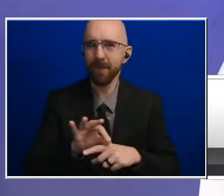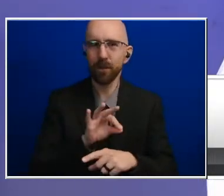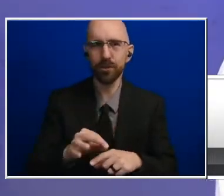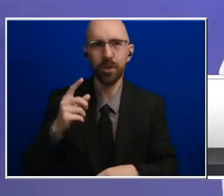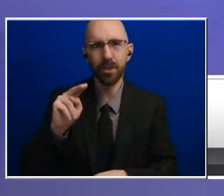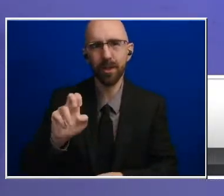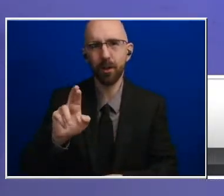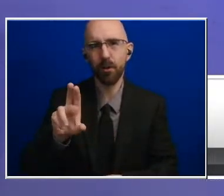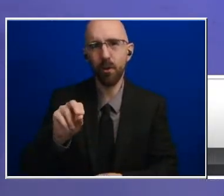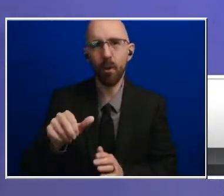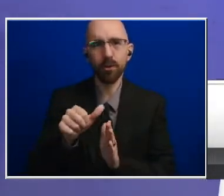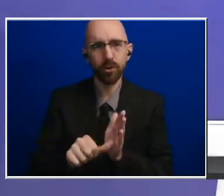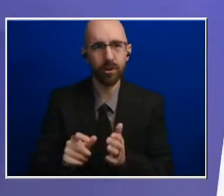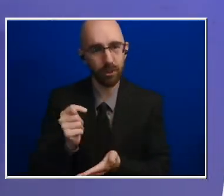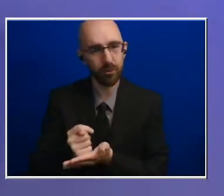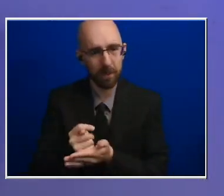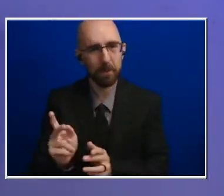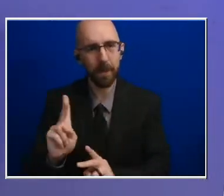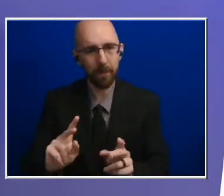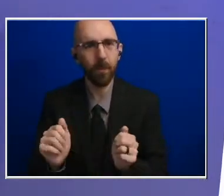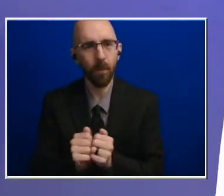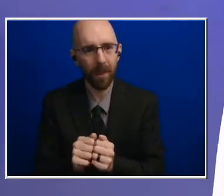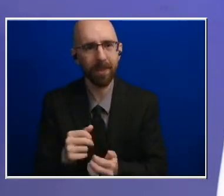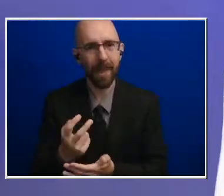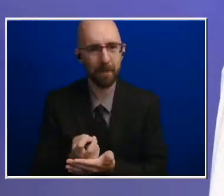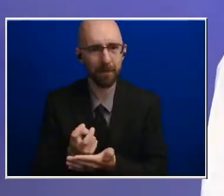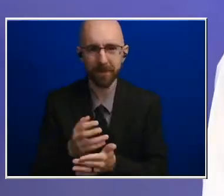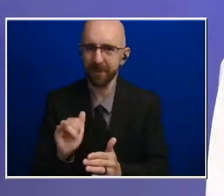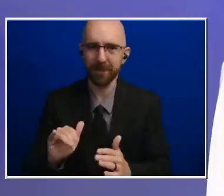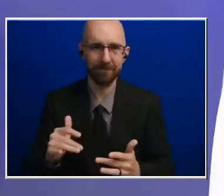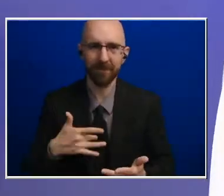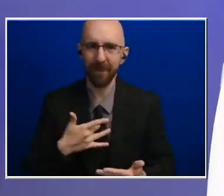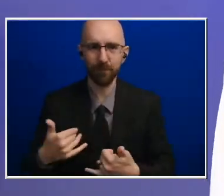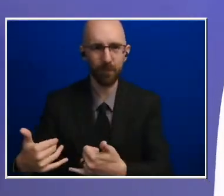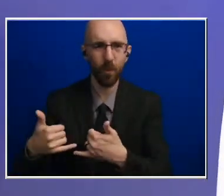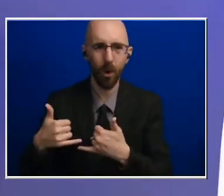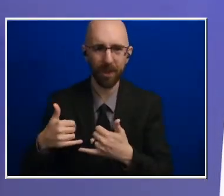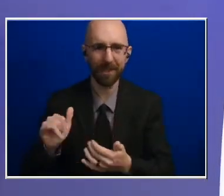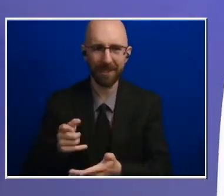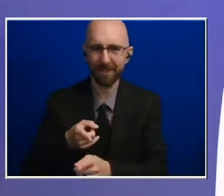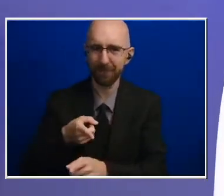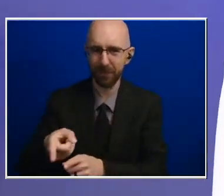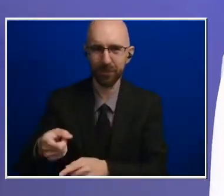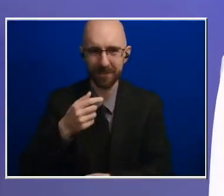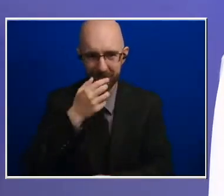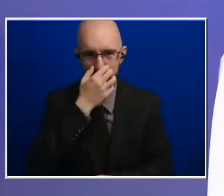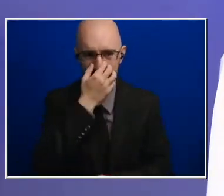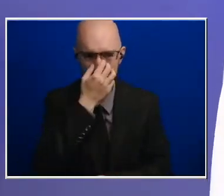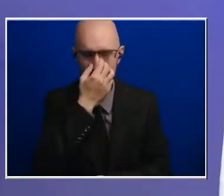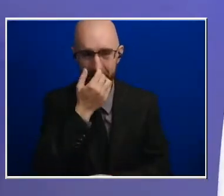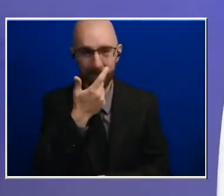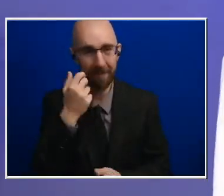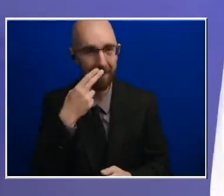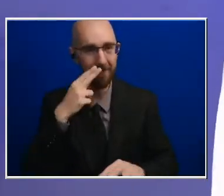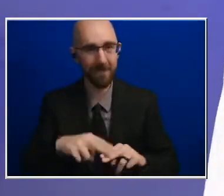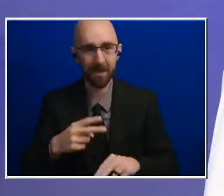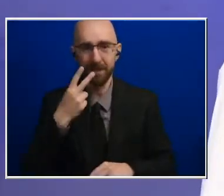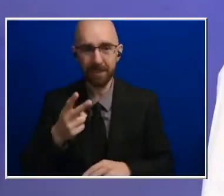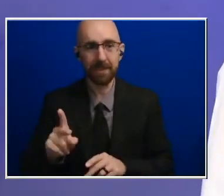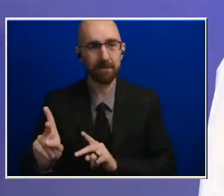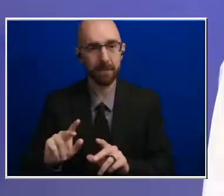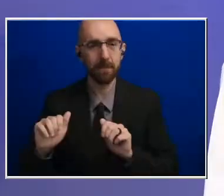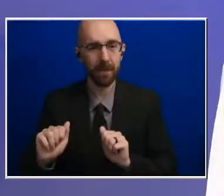people who have epilepsy, it's just a very rewarding subspecialty because it's fun to see that people can, kind of